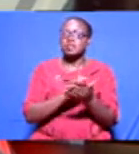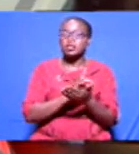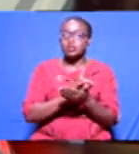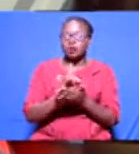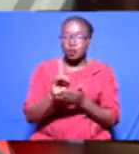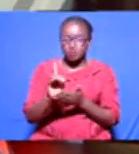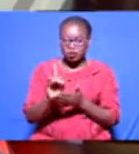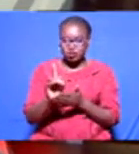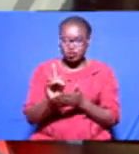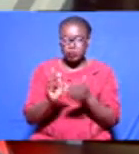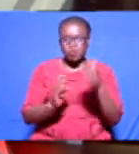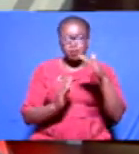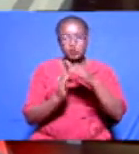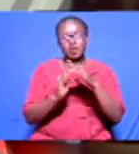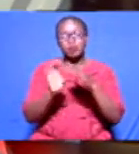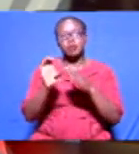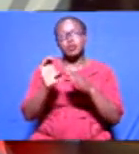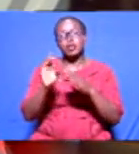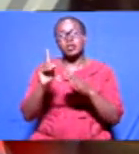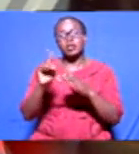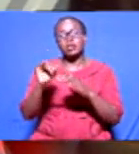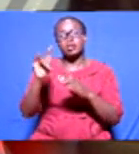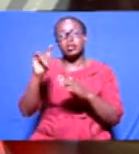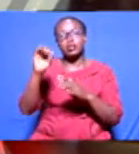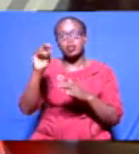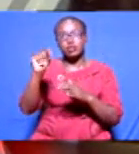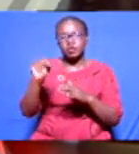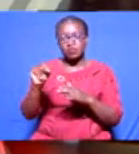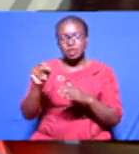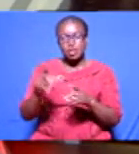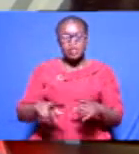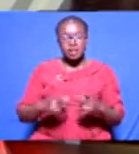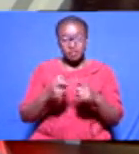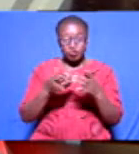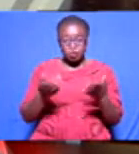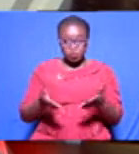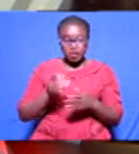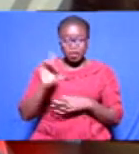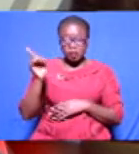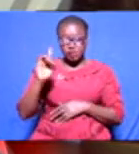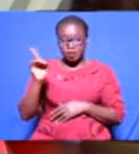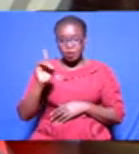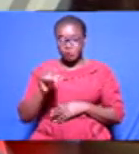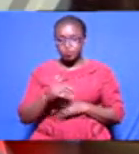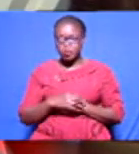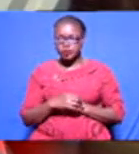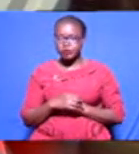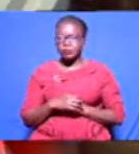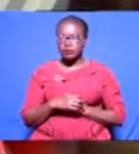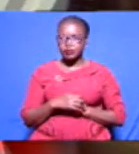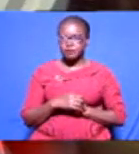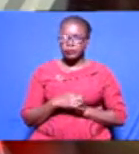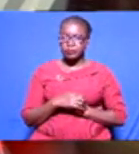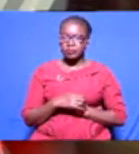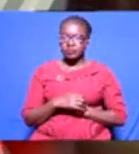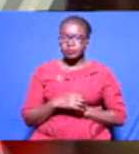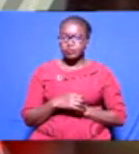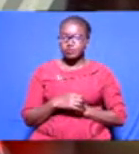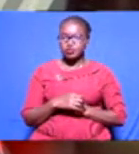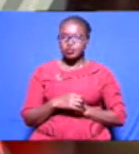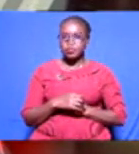Edition, coming to you live from Broadcasting House right here in the capital city, Nairobi, Kenya. And the body of